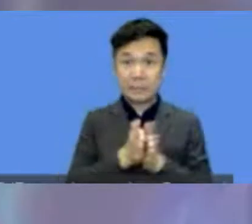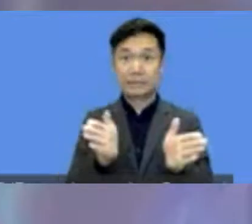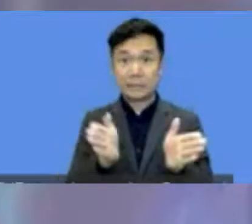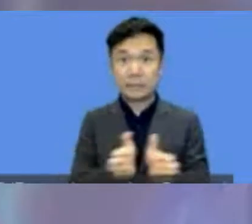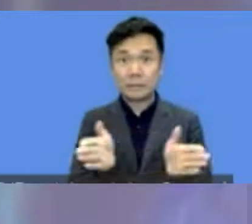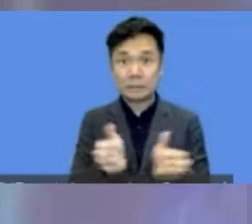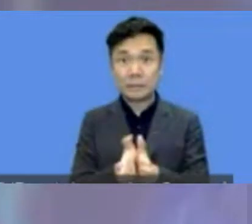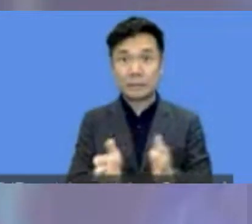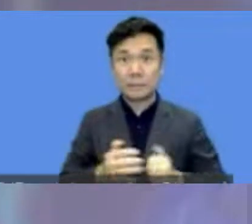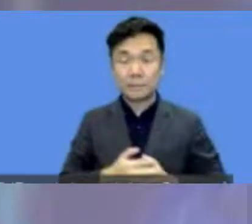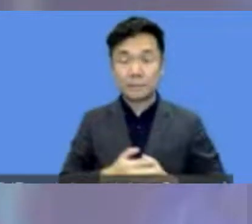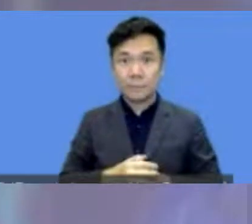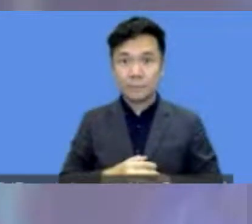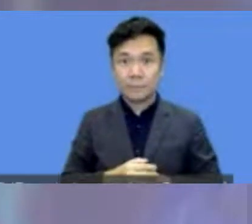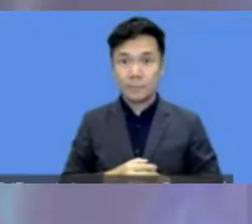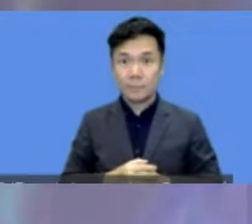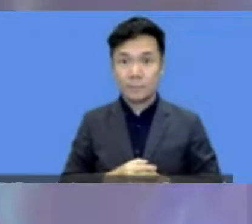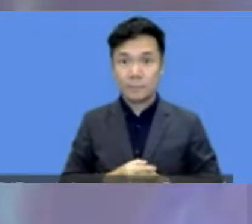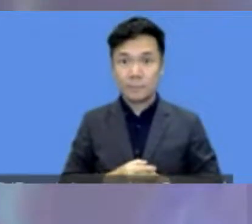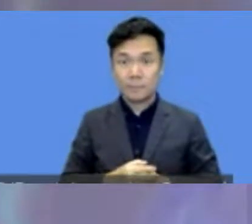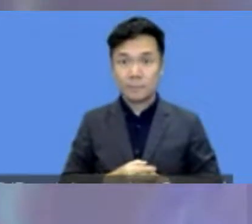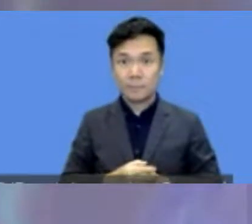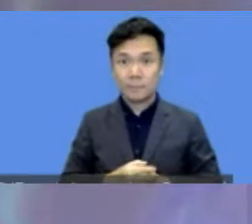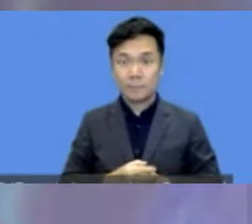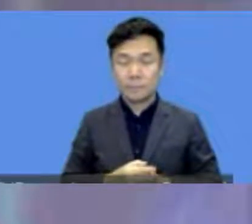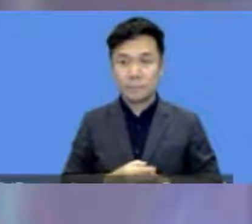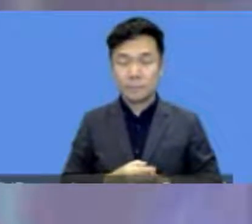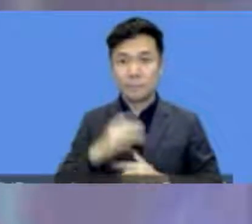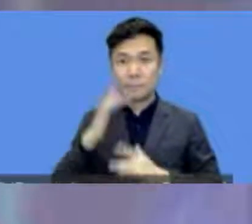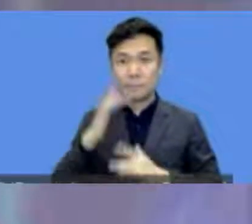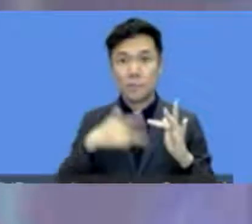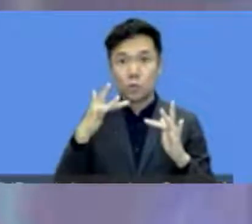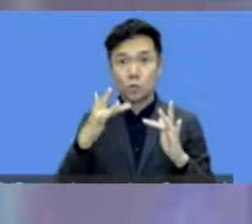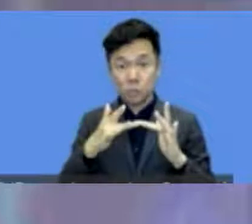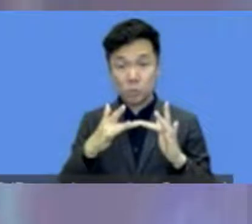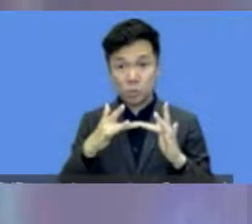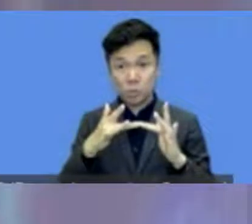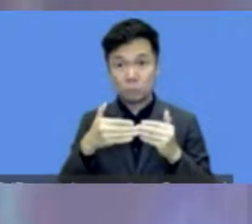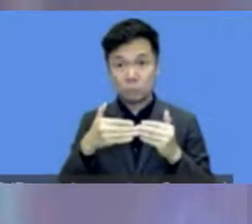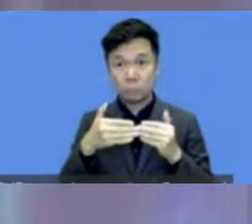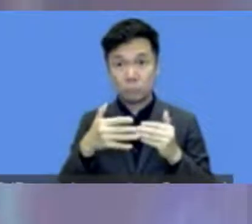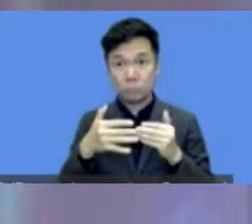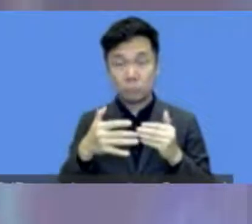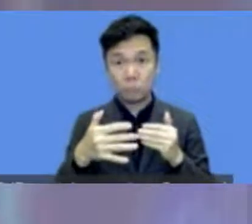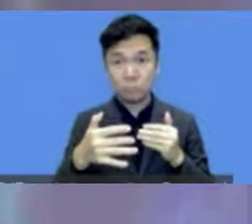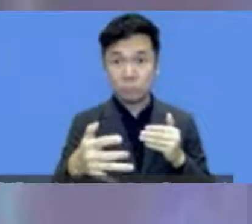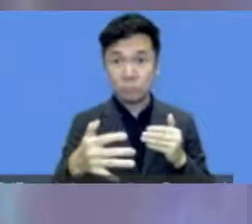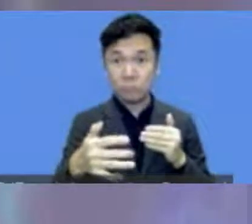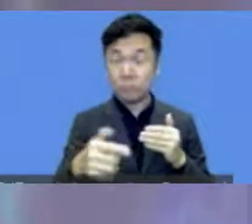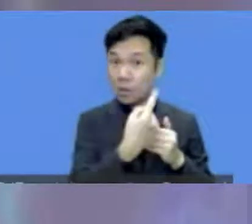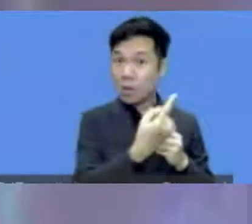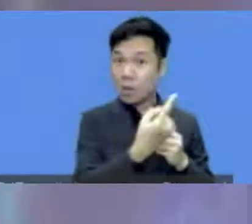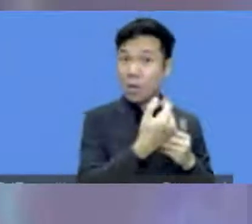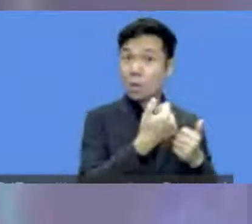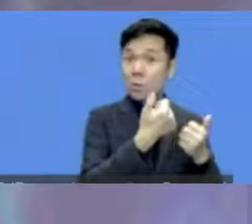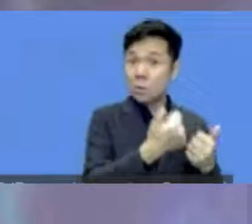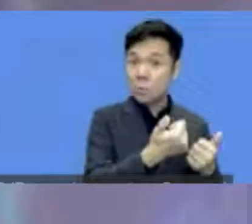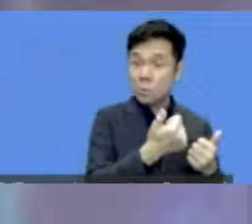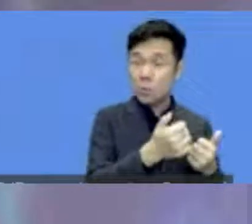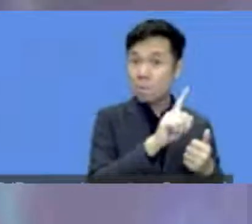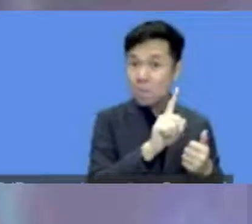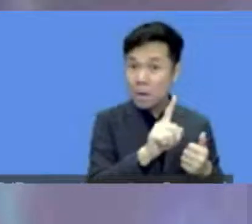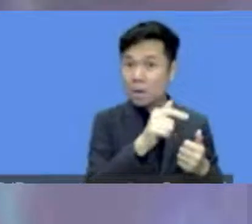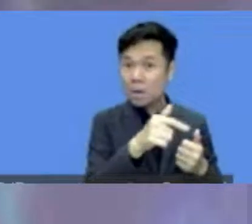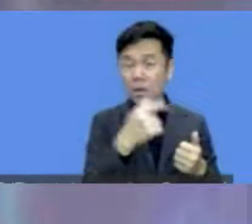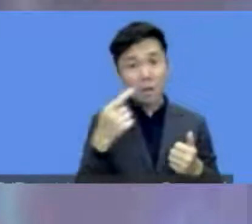about digital resiliency. I wanted to ask, in the context where there is infrastructure, but there's been a shutdown, which we've seen in the